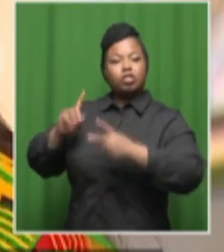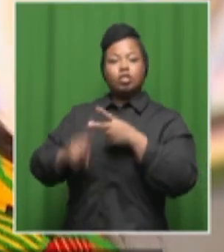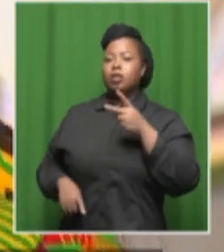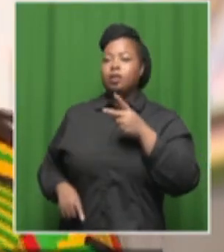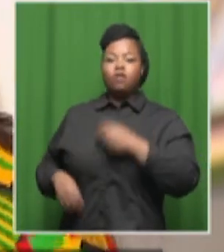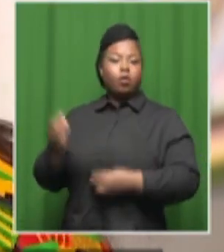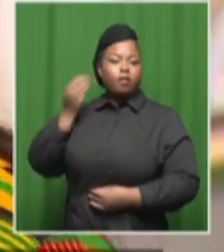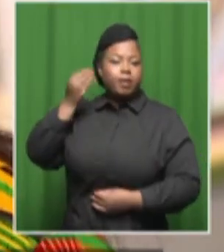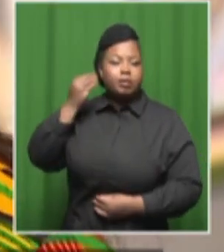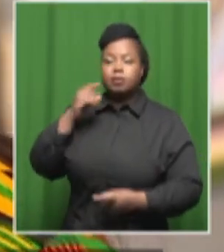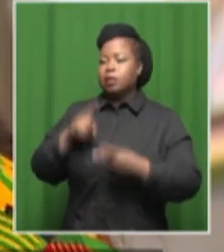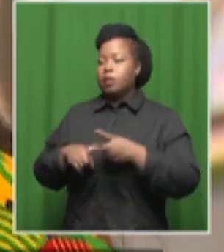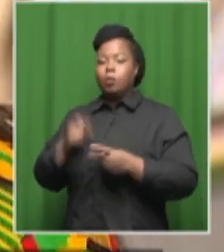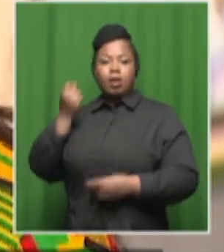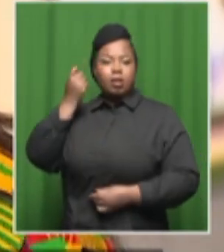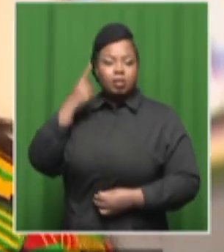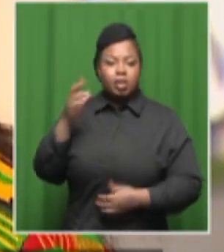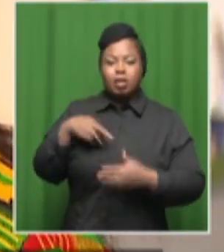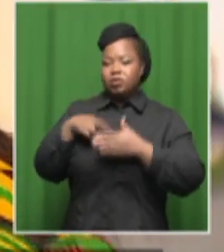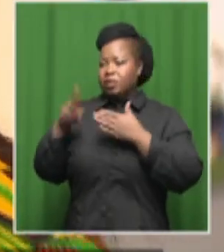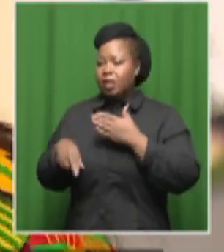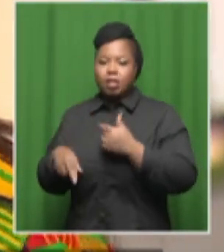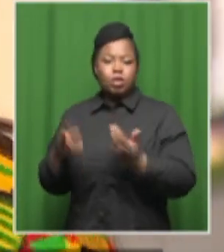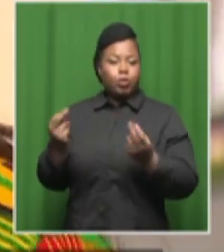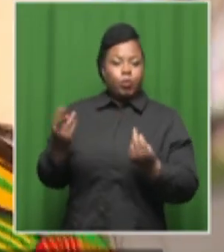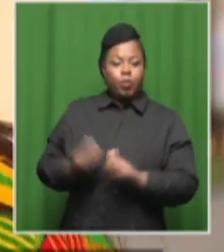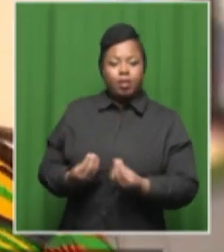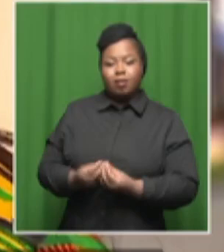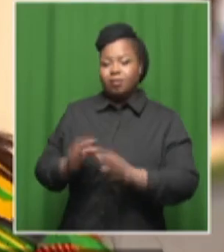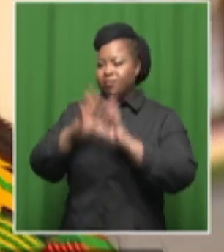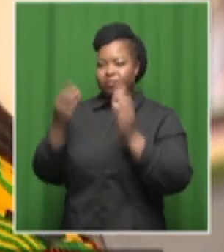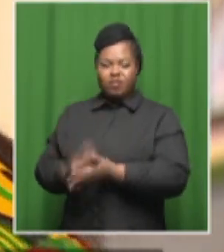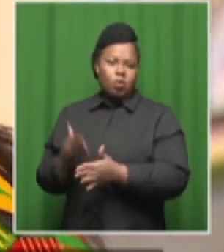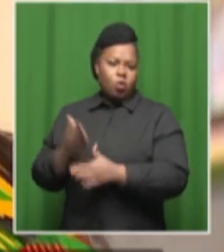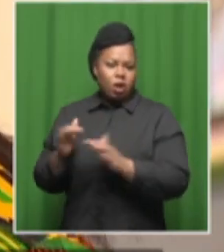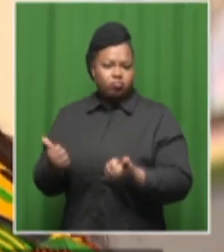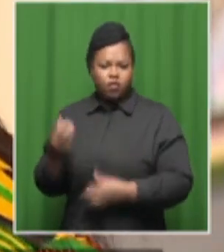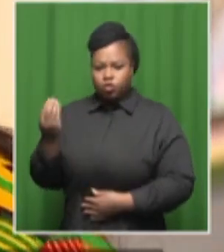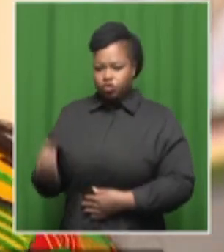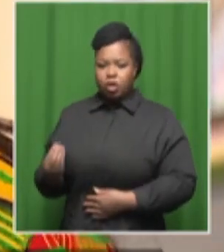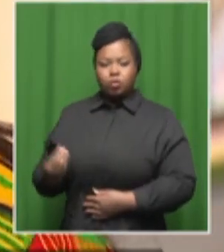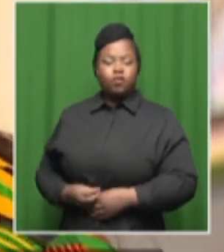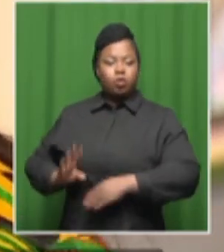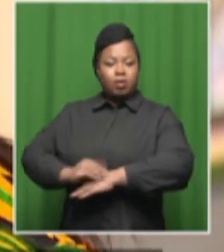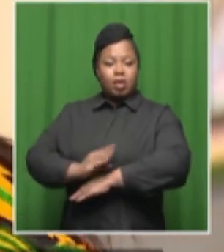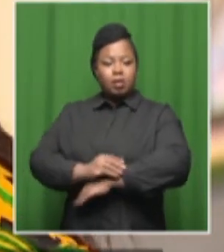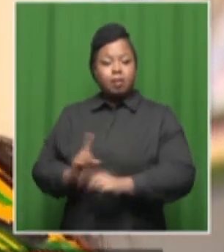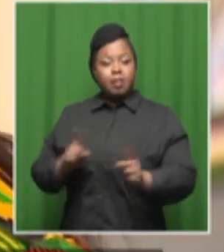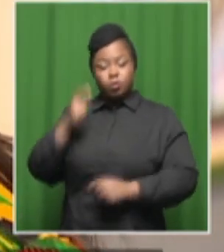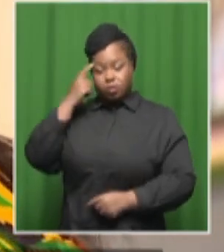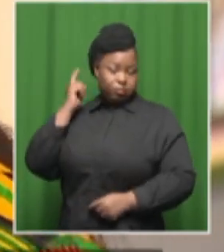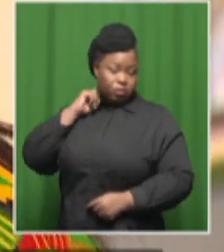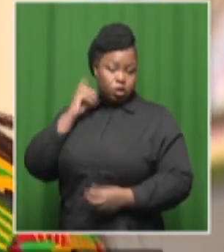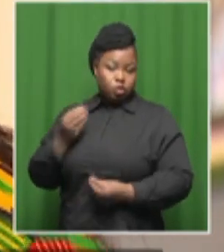sure that we understand the outcomes and what is new in the market, what actually works for childhood cancers. We've noted that our